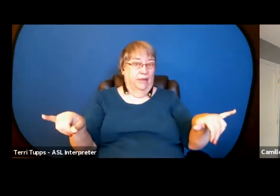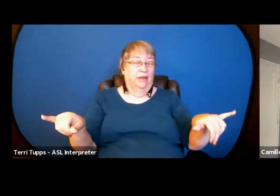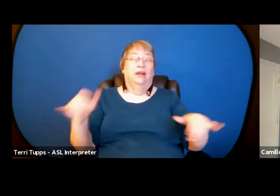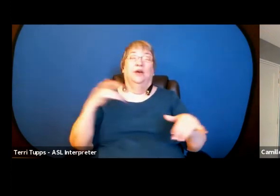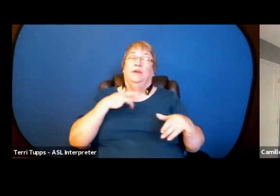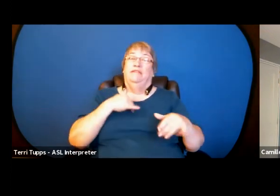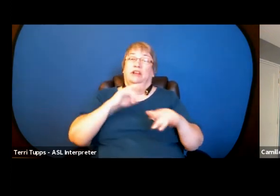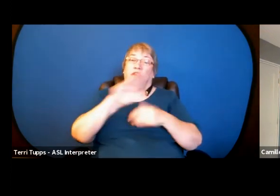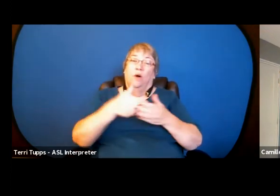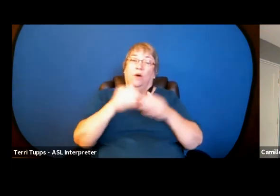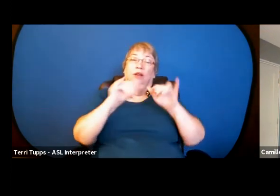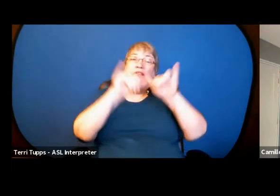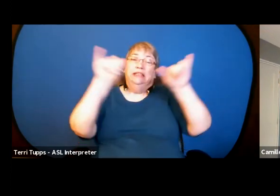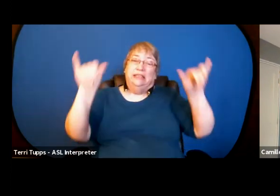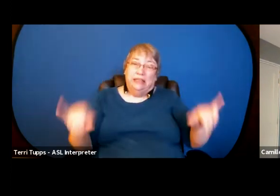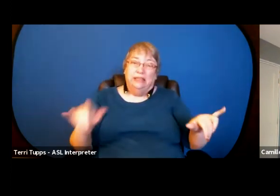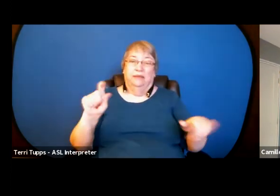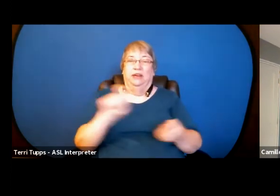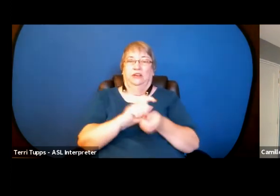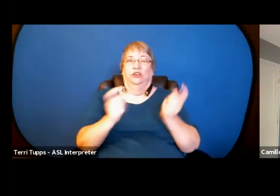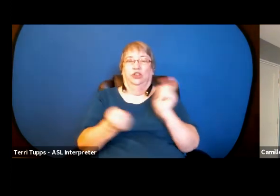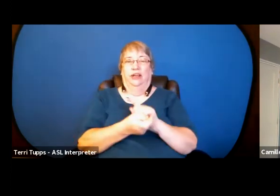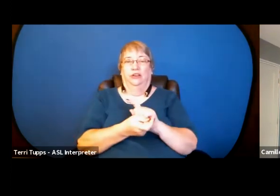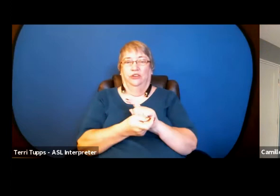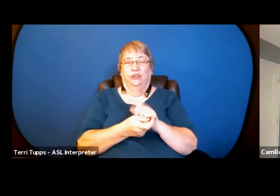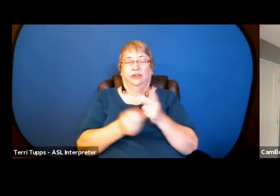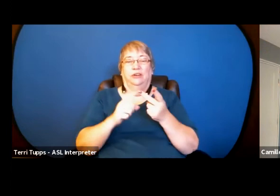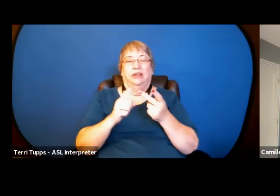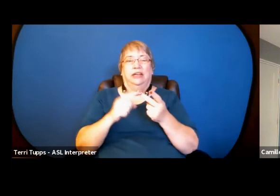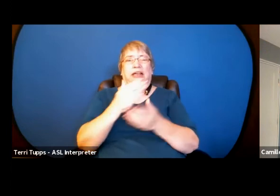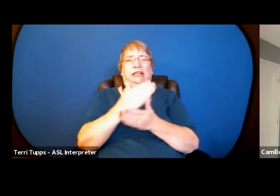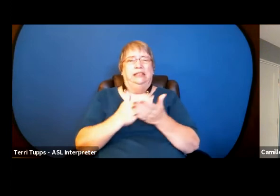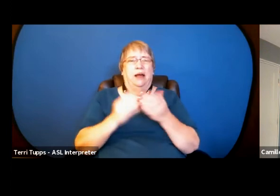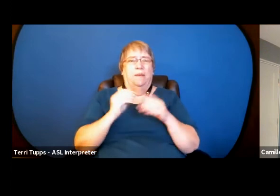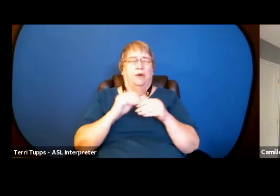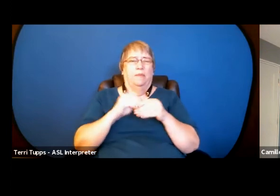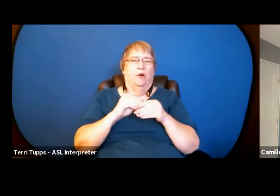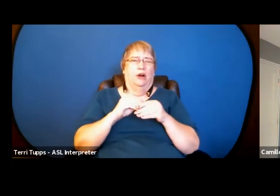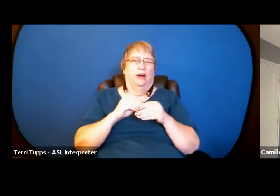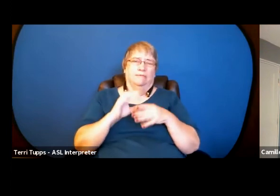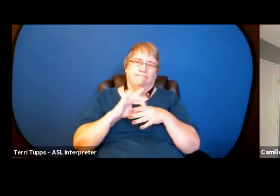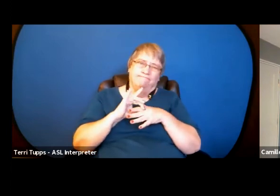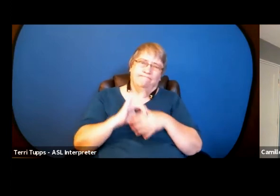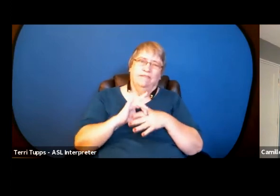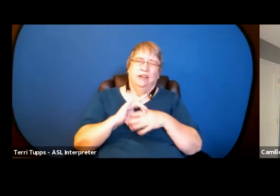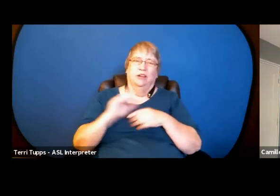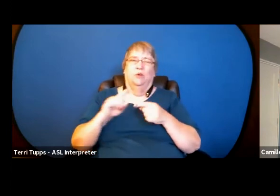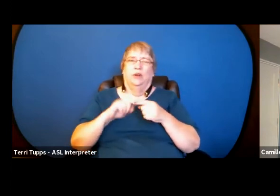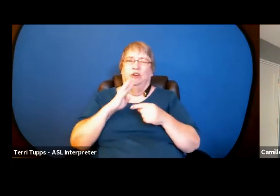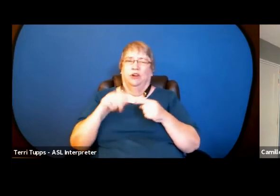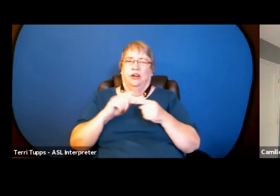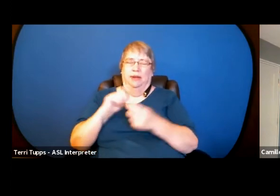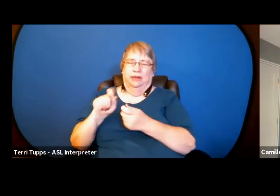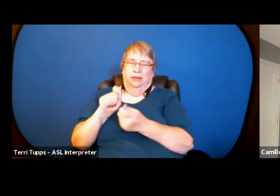the system. And then some of them are really weedy recommendations when you start looking at priority